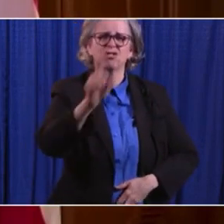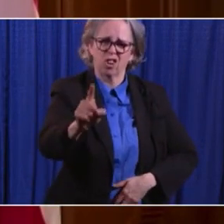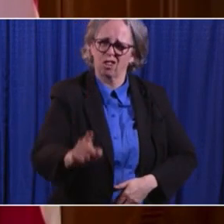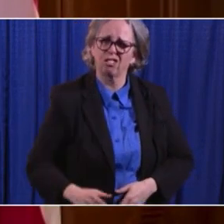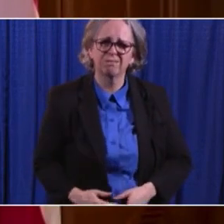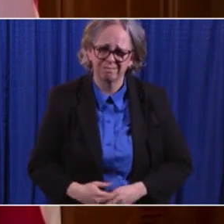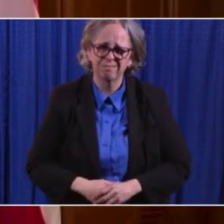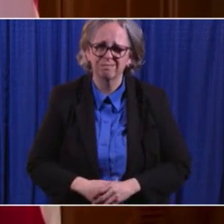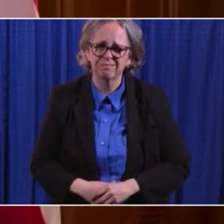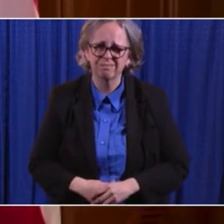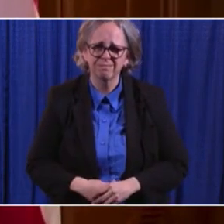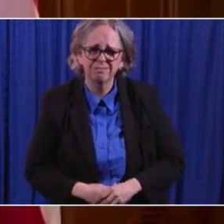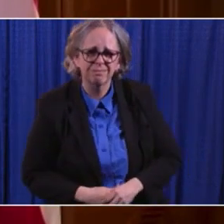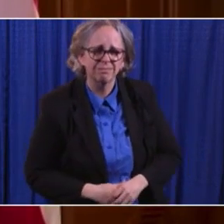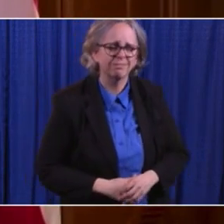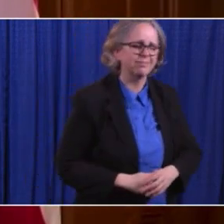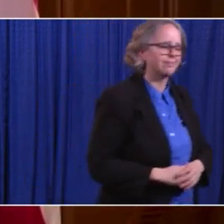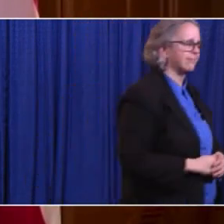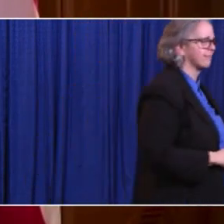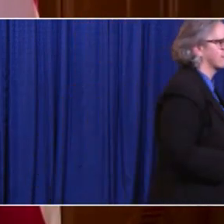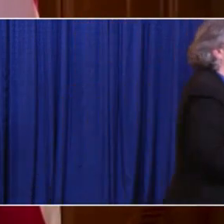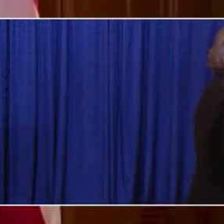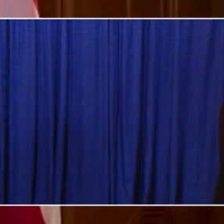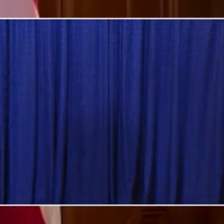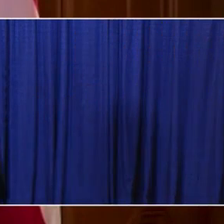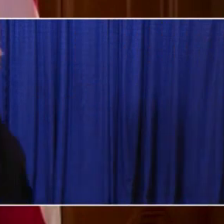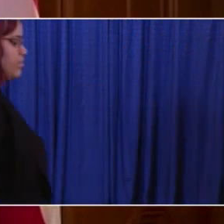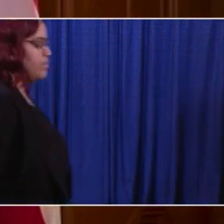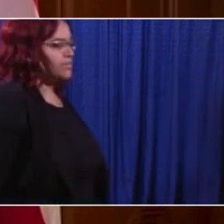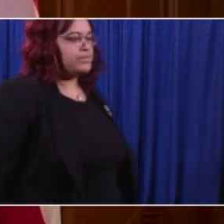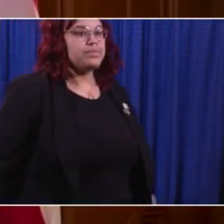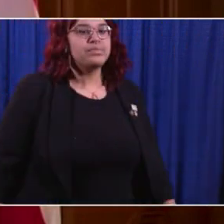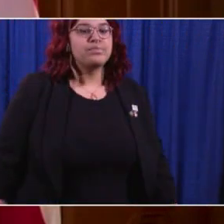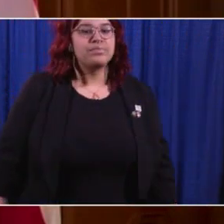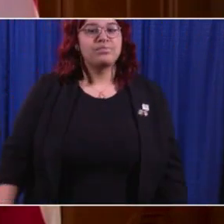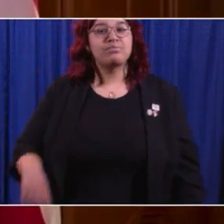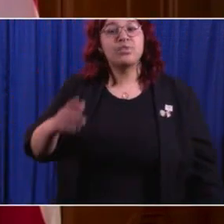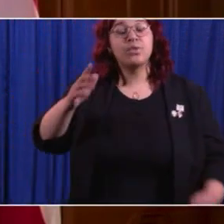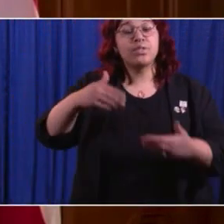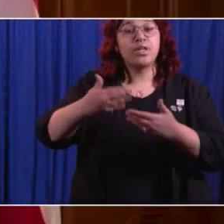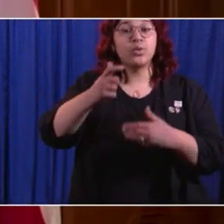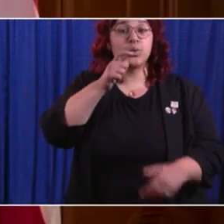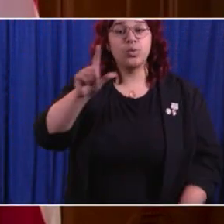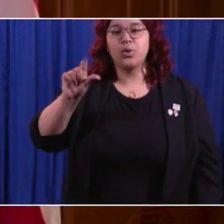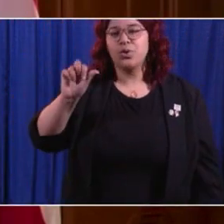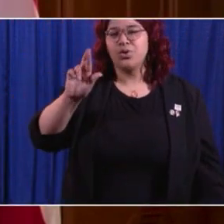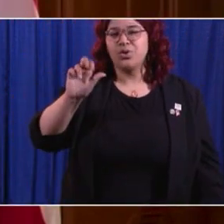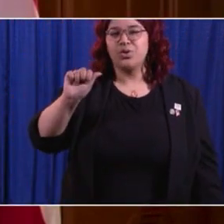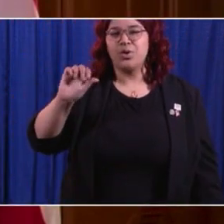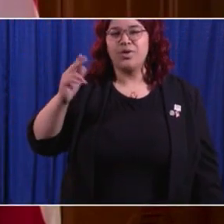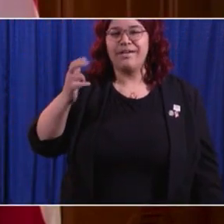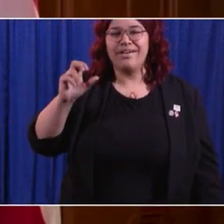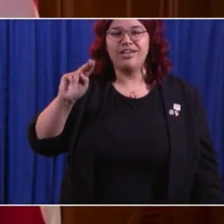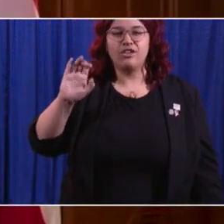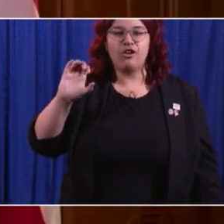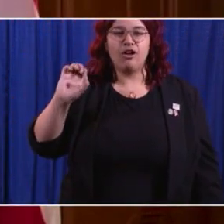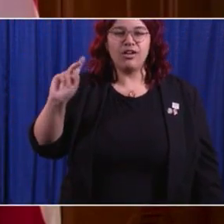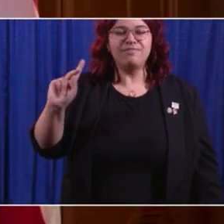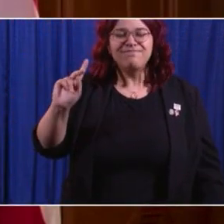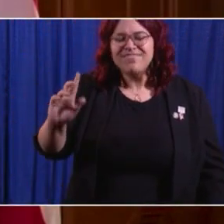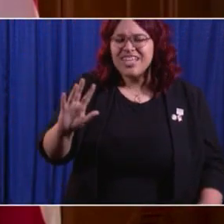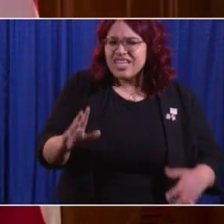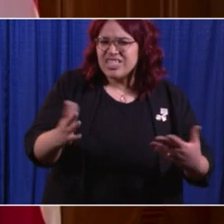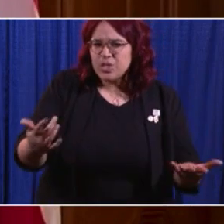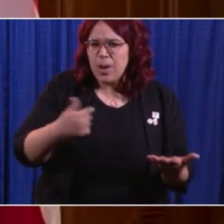Next question is from Laura Hancock at cleveland.com. Governor, with this new simplified health order, are these